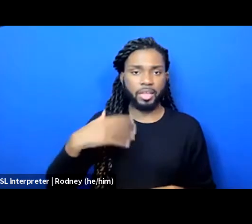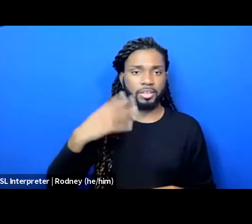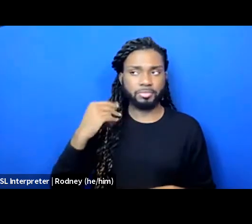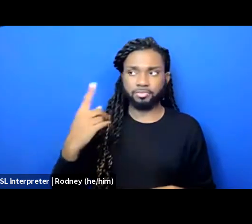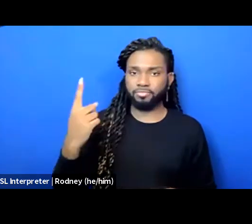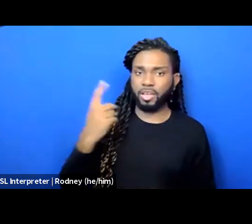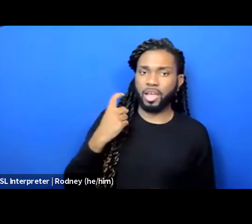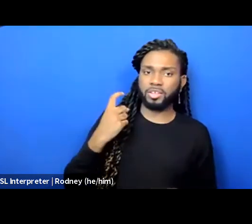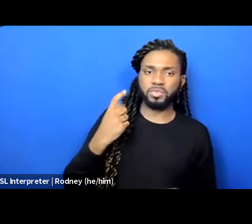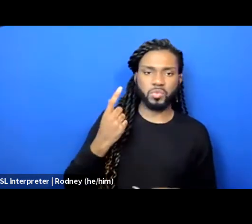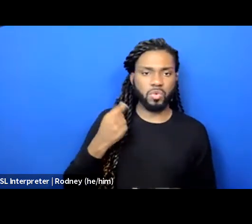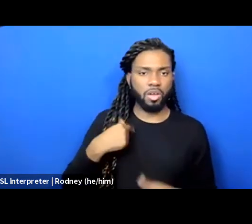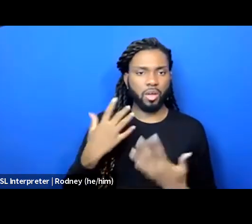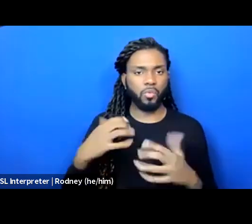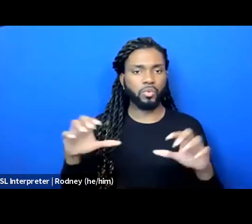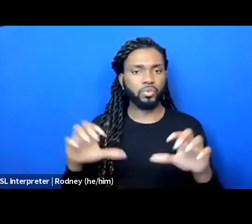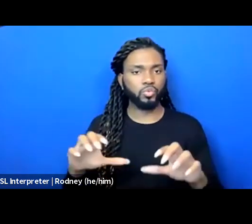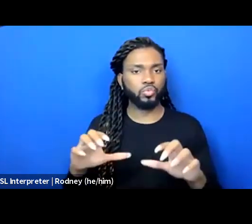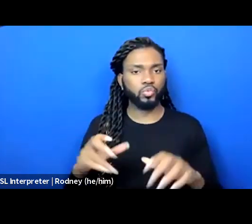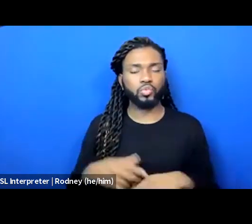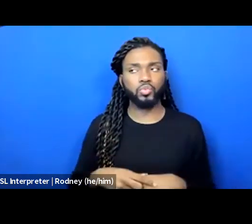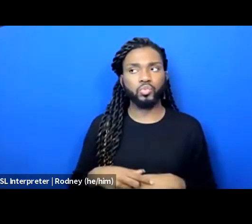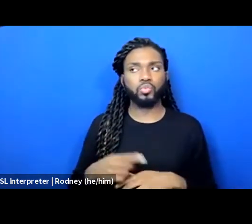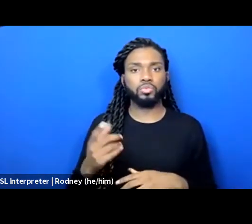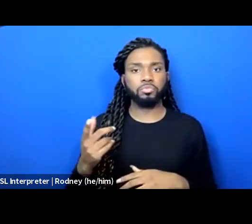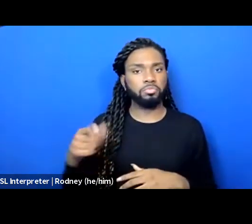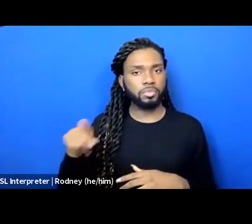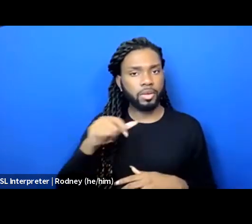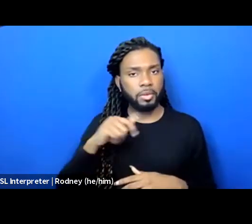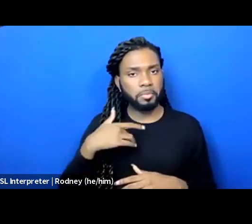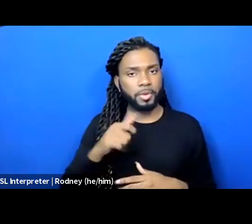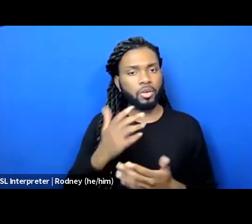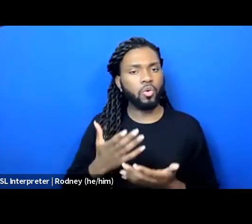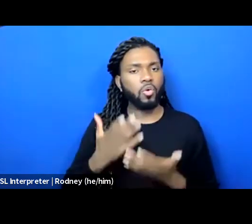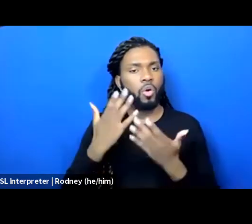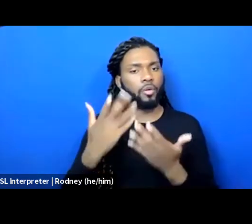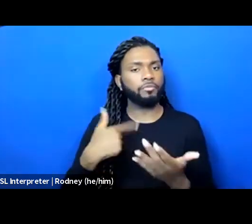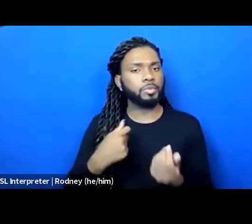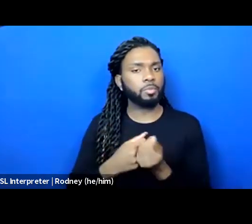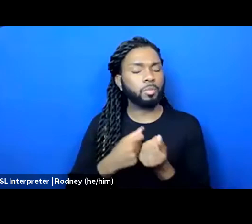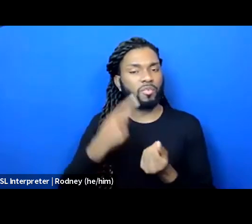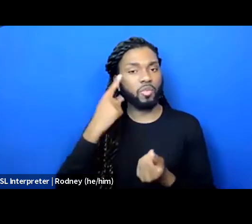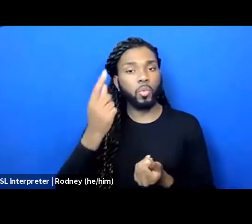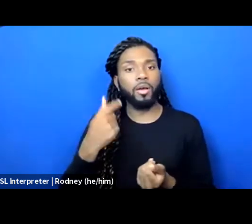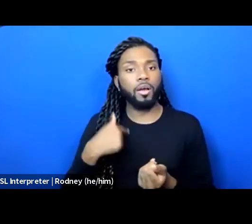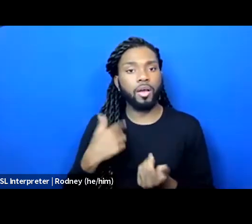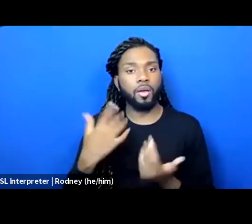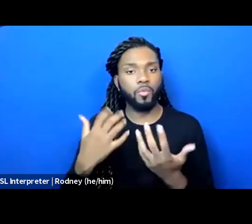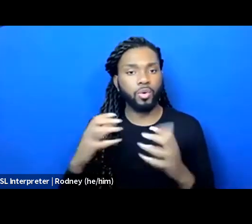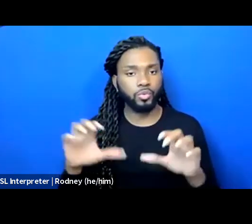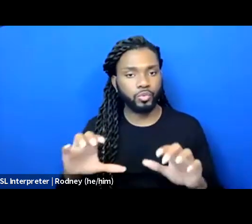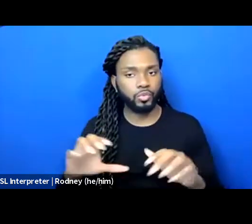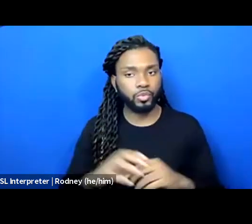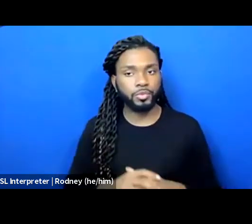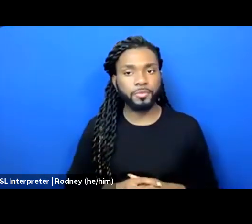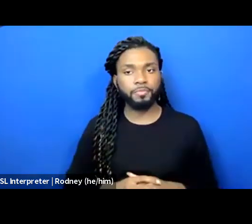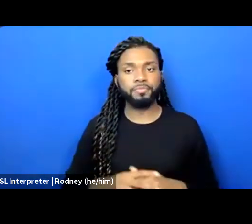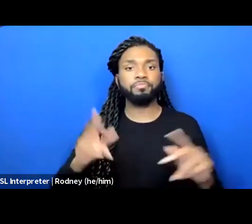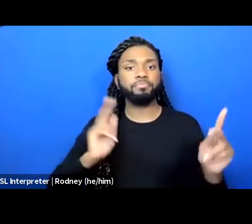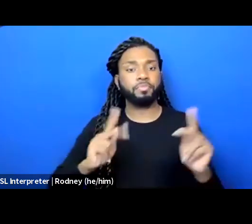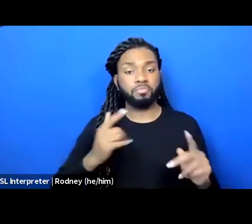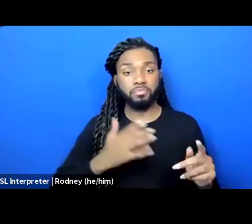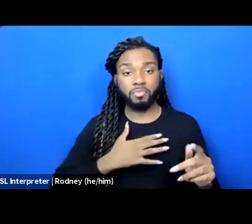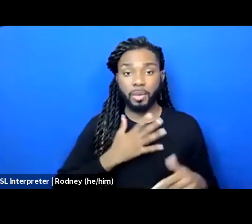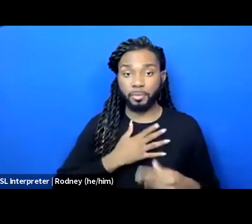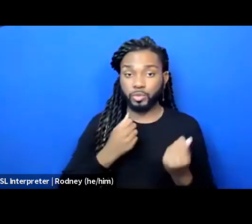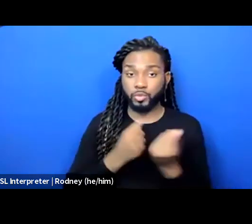I don't get offered support for what I want to do. People are happy to support me